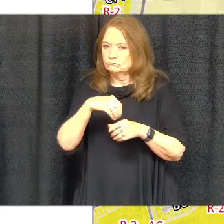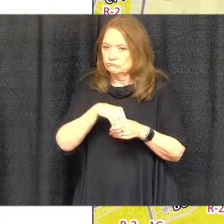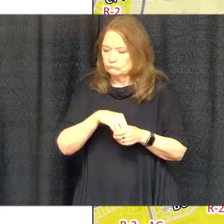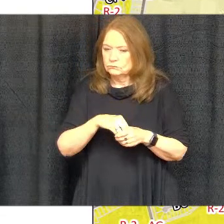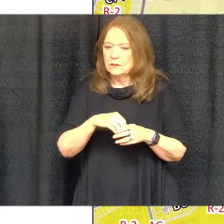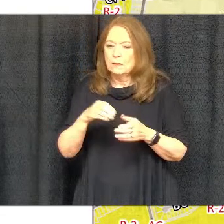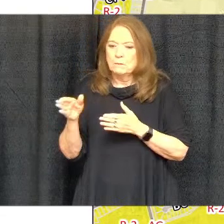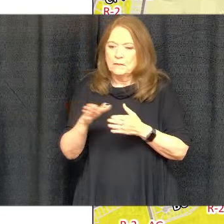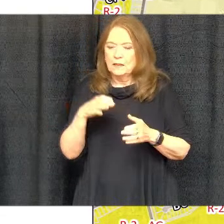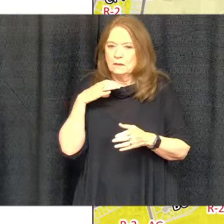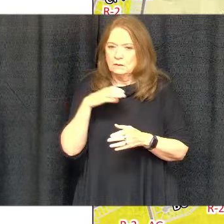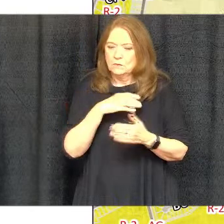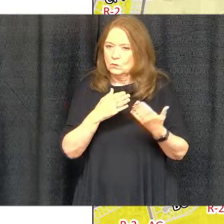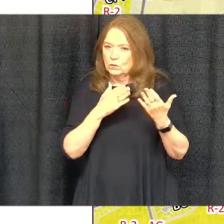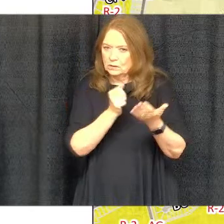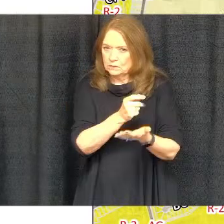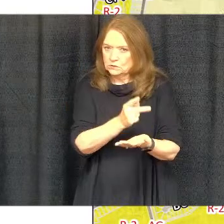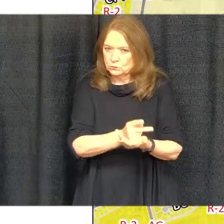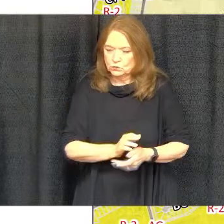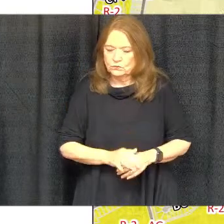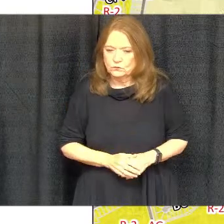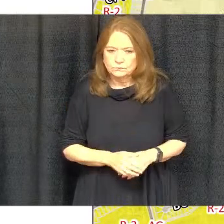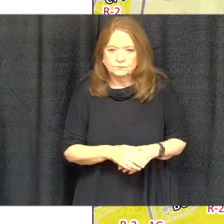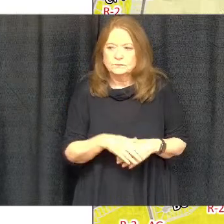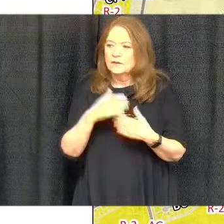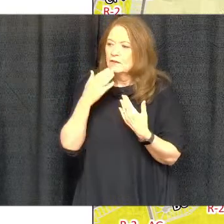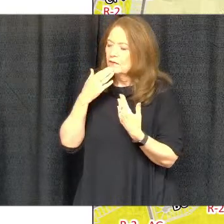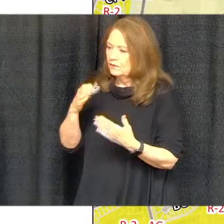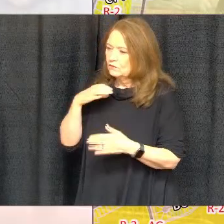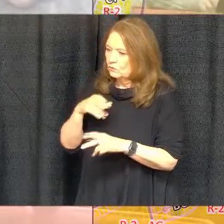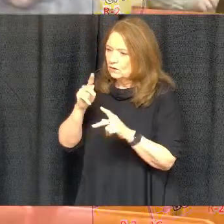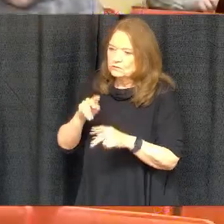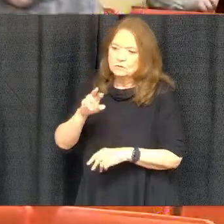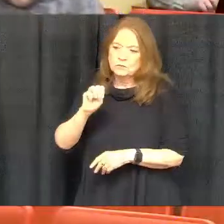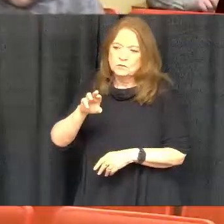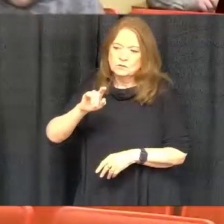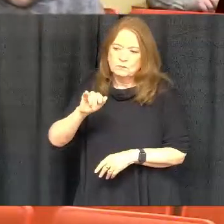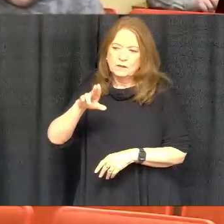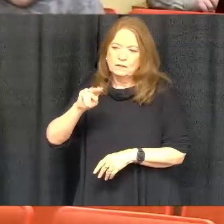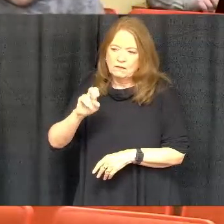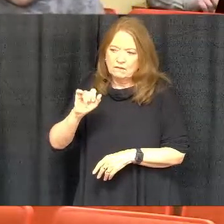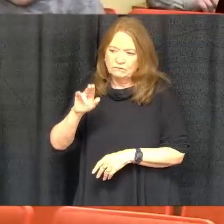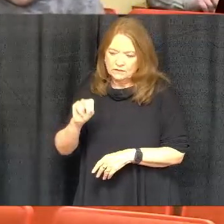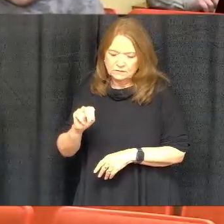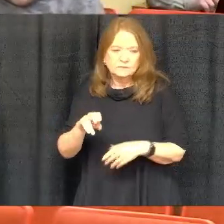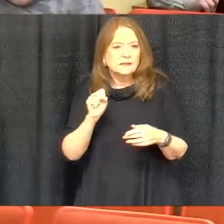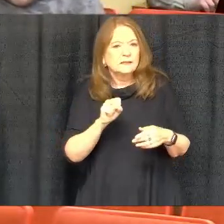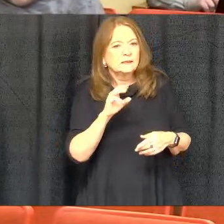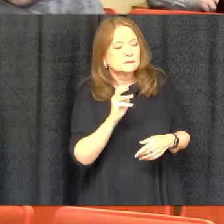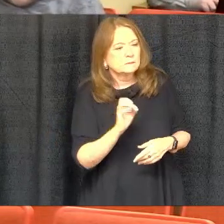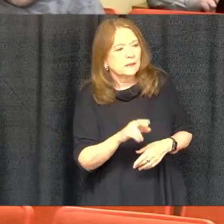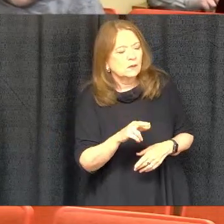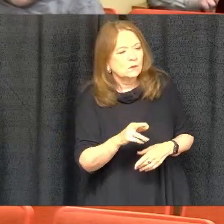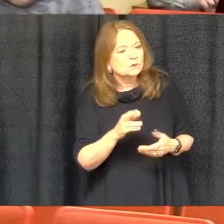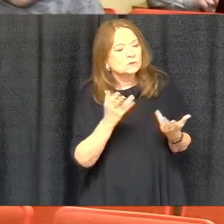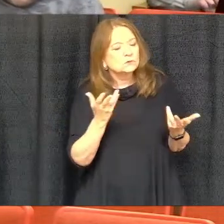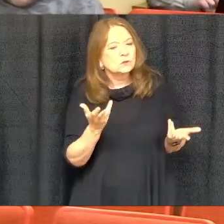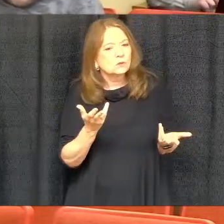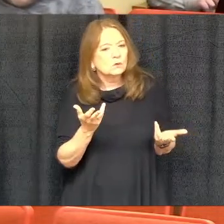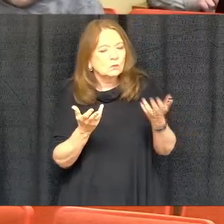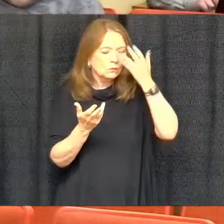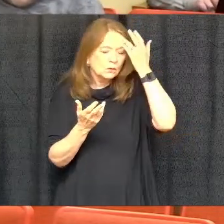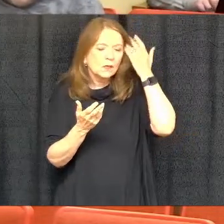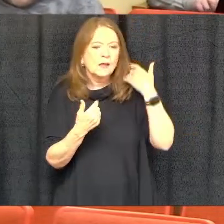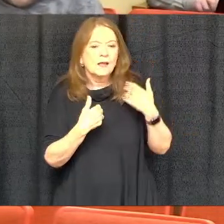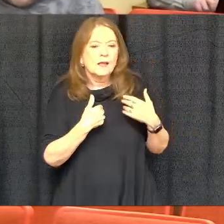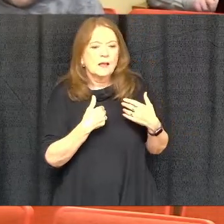also recommended approval. Thank you. Councilperson McLaughlin, you're recognized. Thank you, Mayor. So